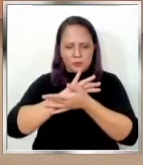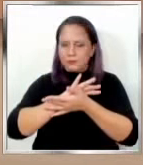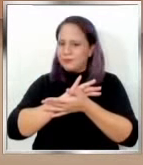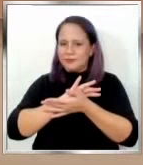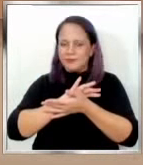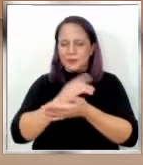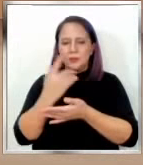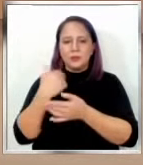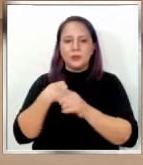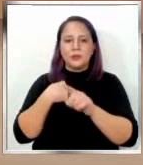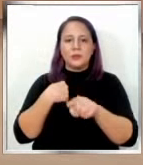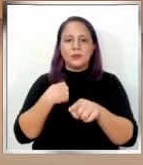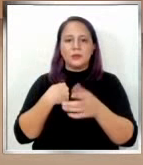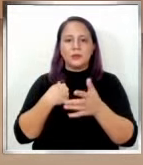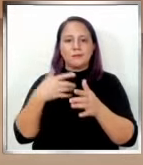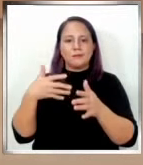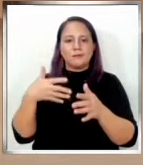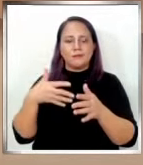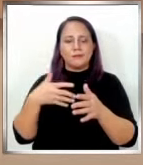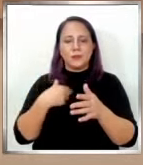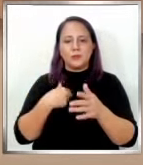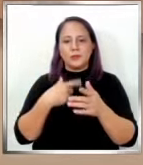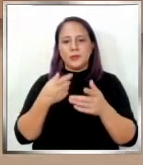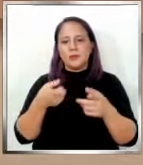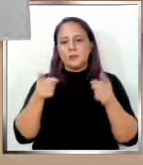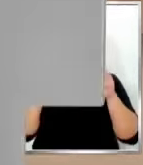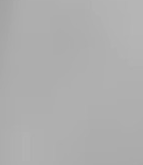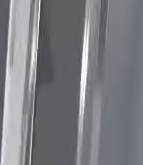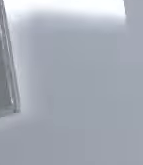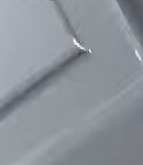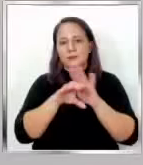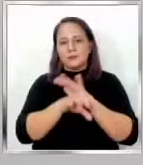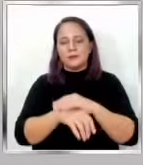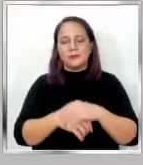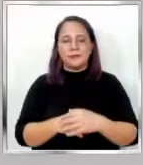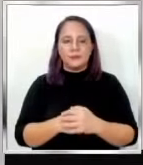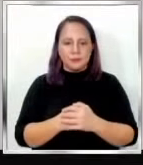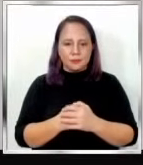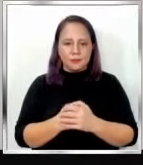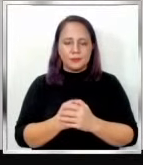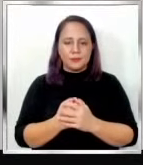unprovoked assault. Nakatutok si Dano Tingkungko.